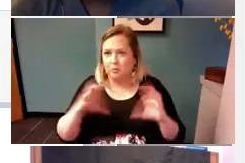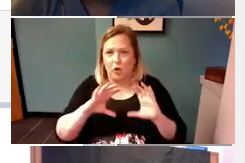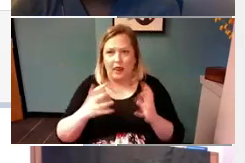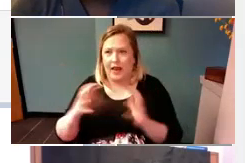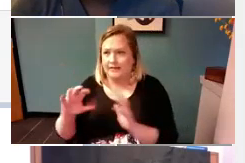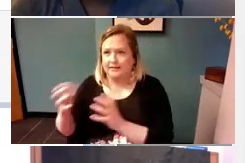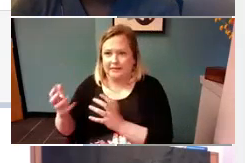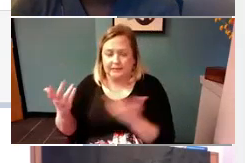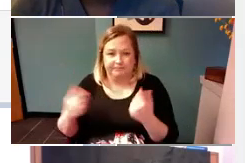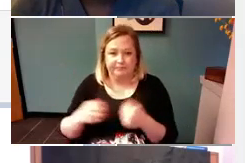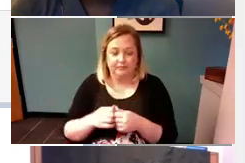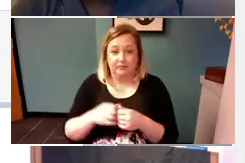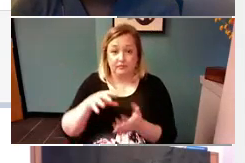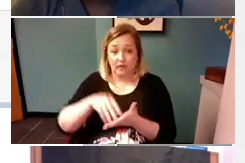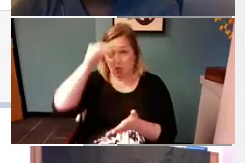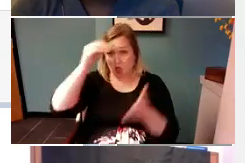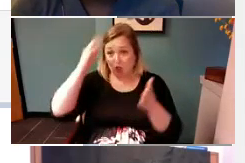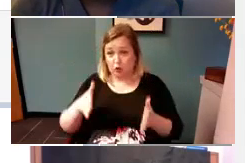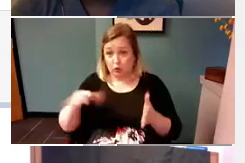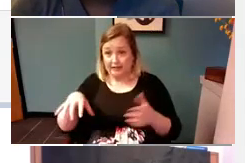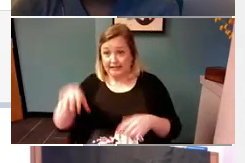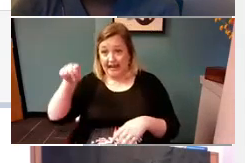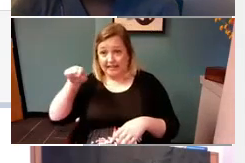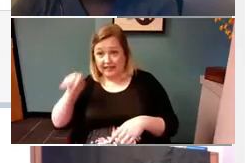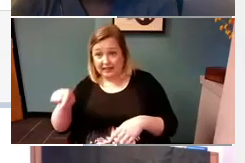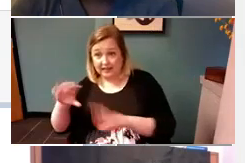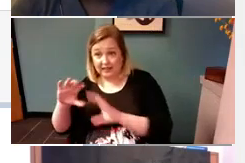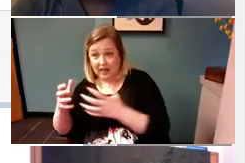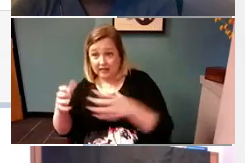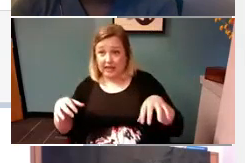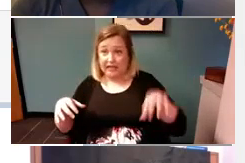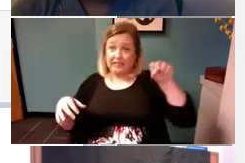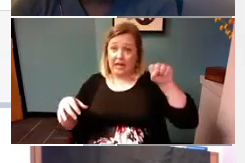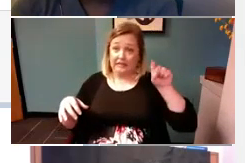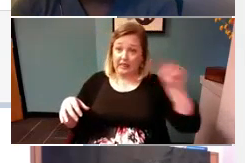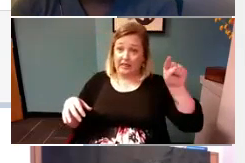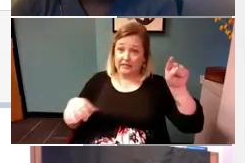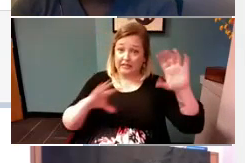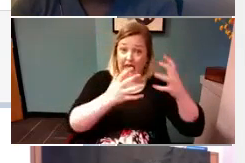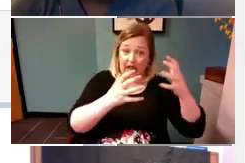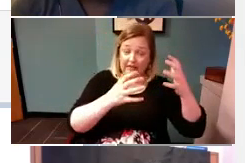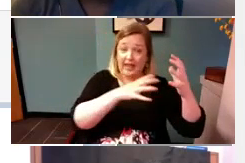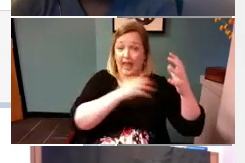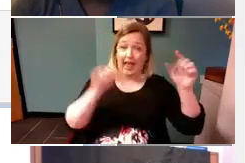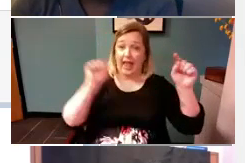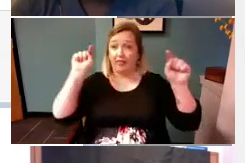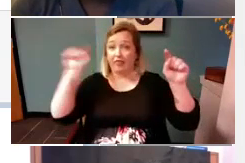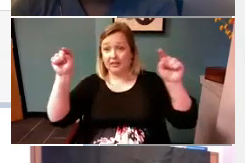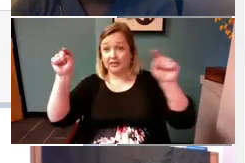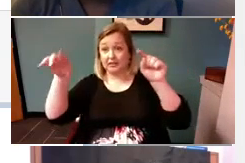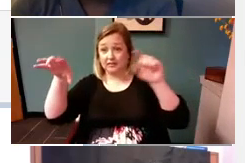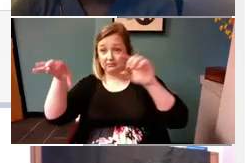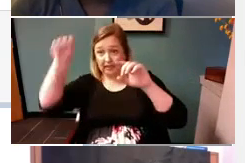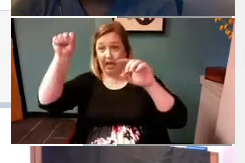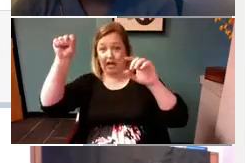takes this class, and a student also takes this class, and there is another student that takes this class, but